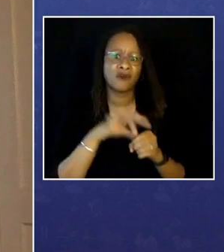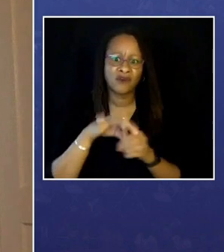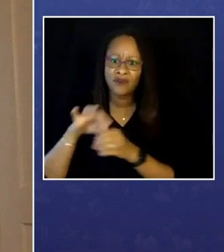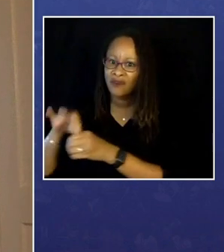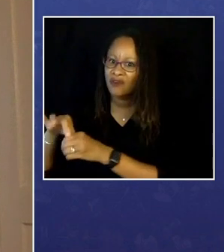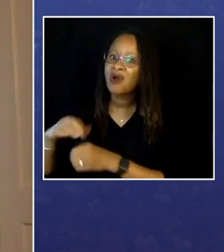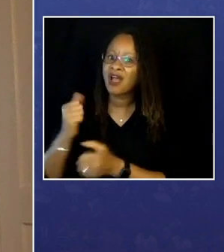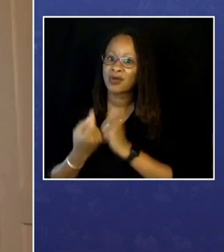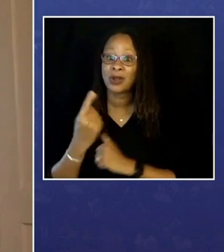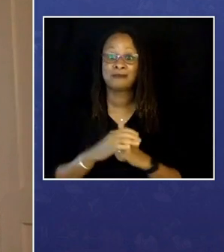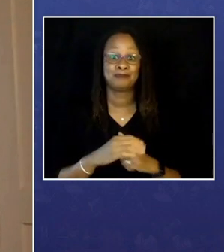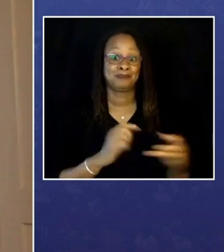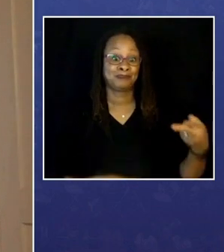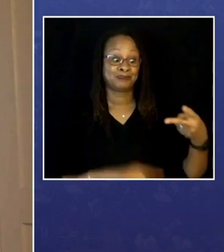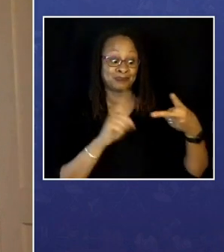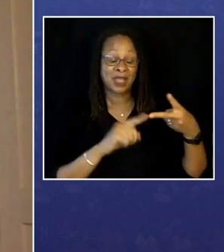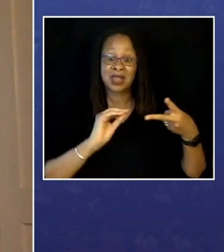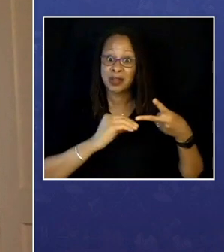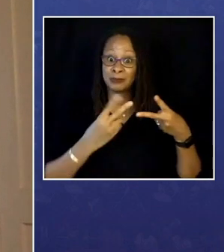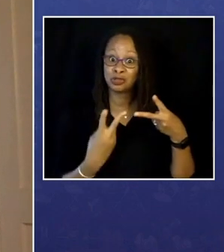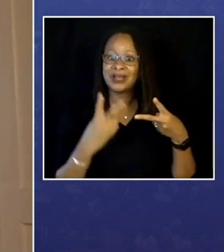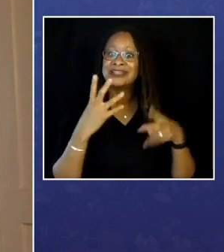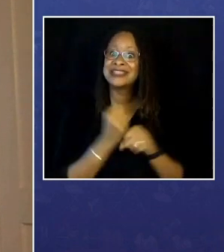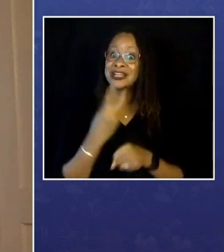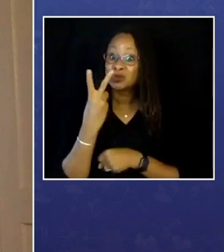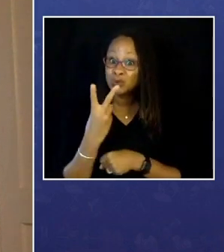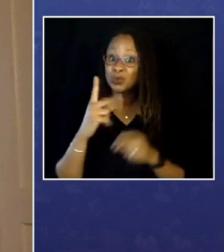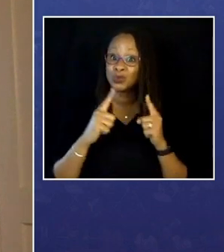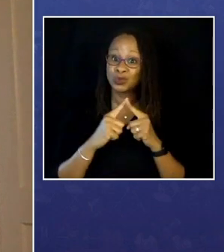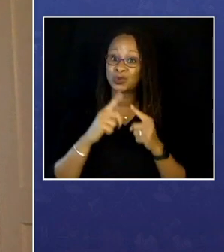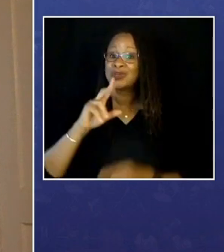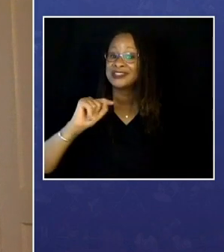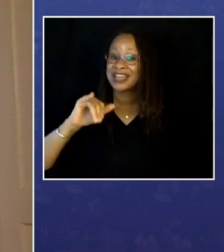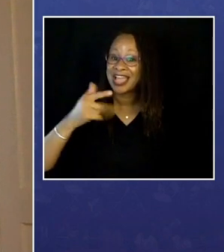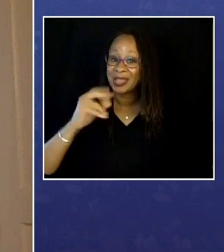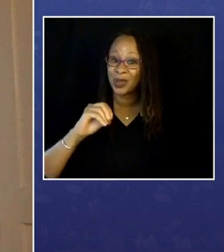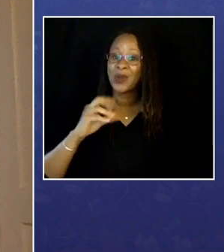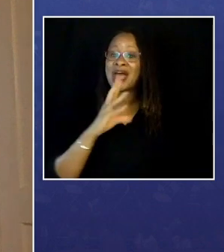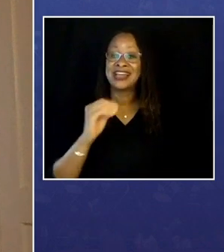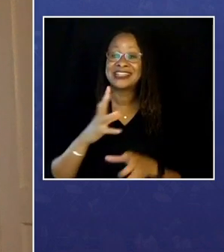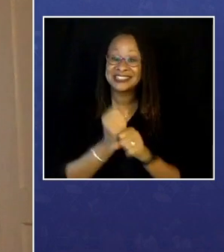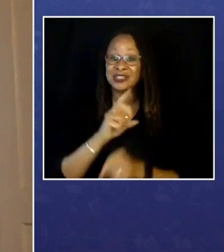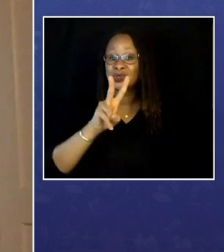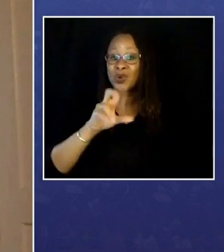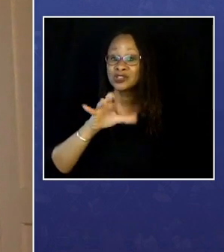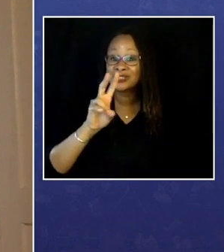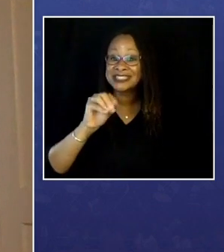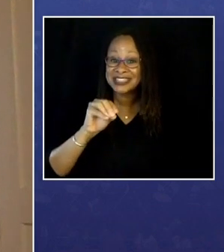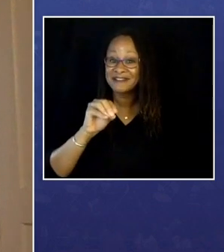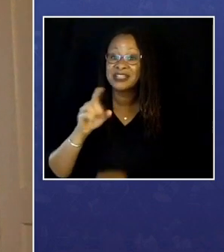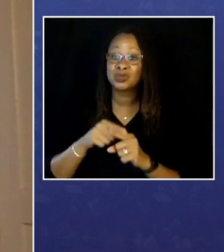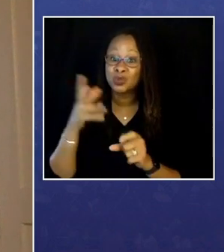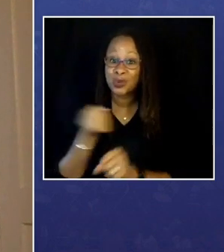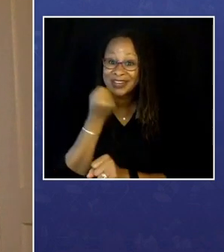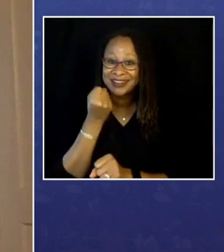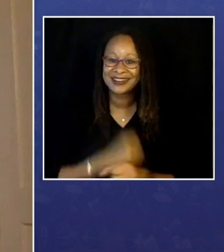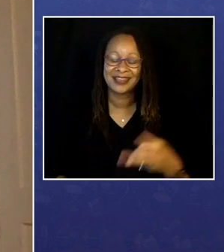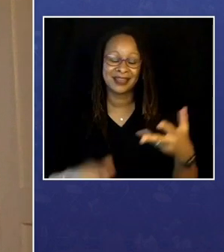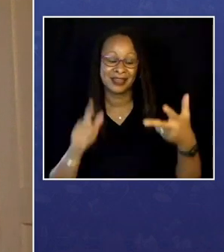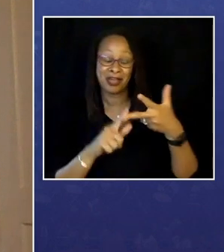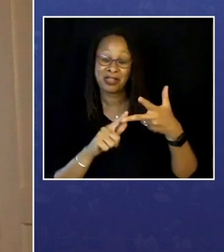thing. Rule number two, it takes two to tango and it takes 270 to win. Rule number